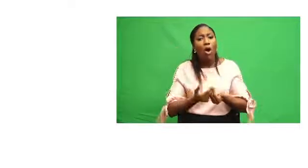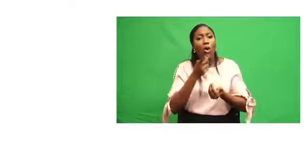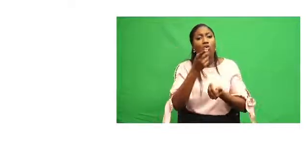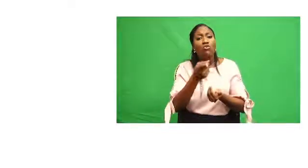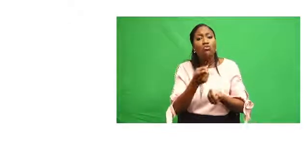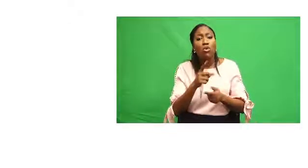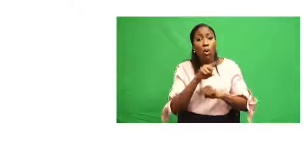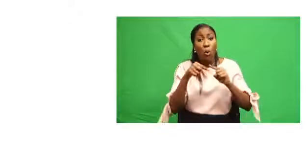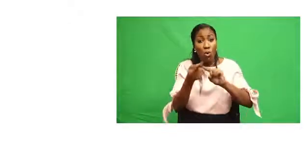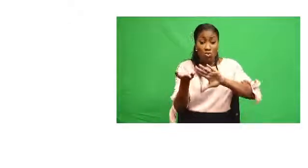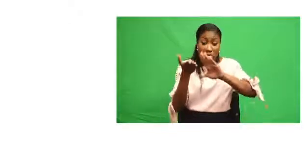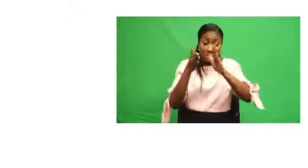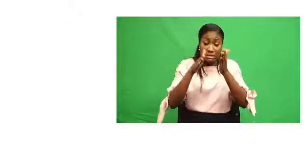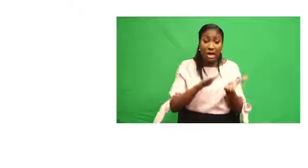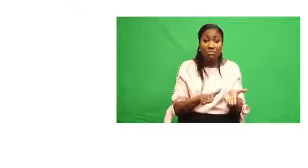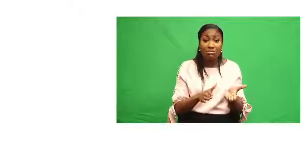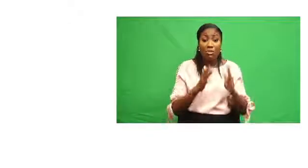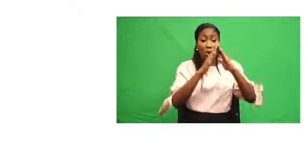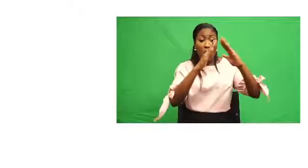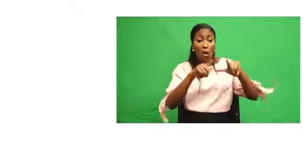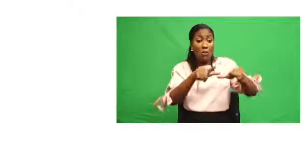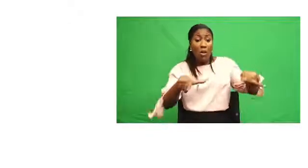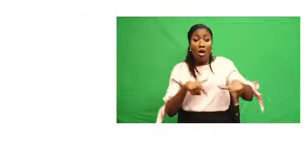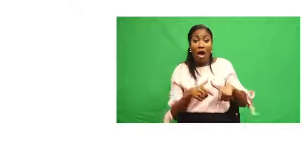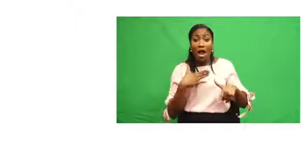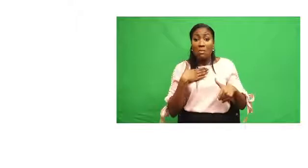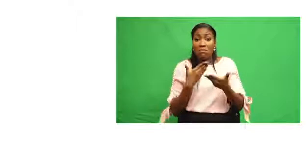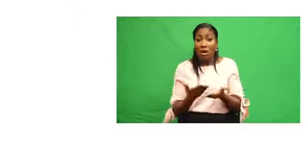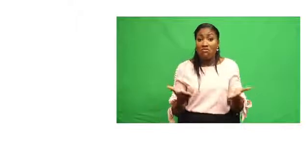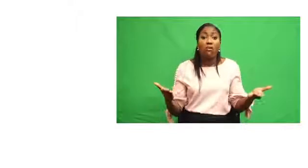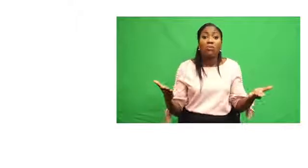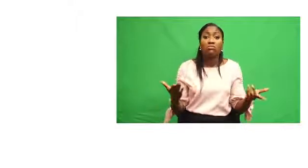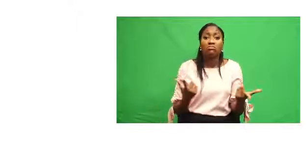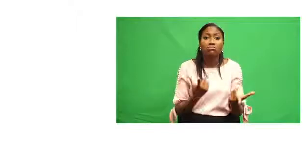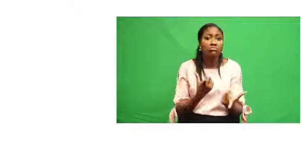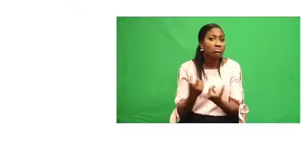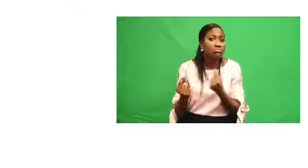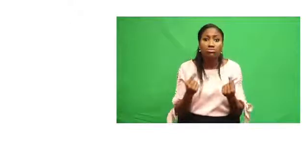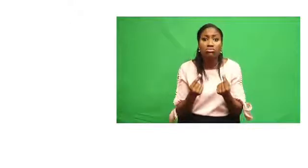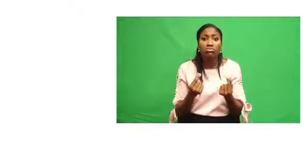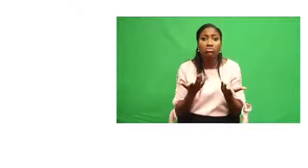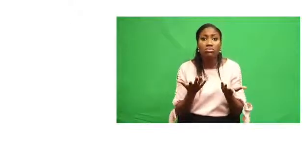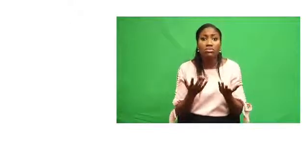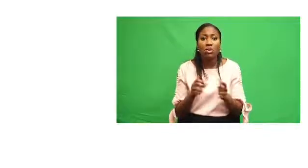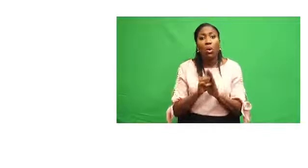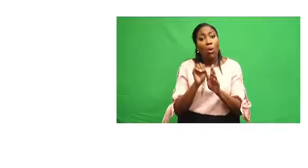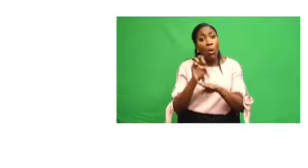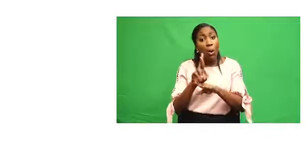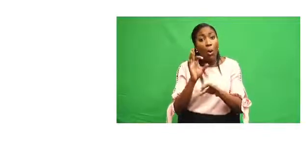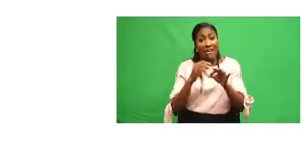pass, or if you are incapacitated and unable to handle things on your own.